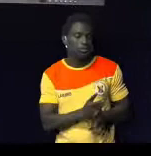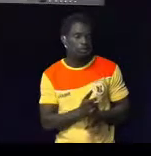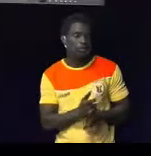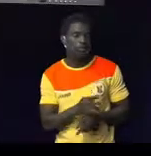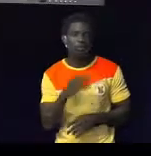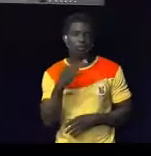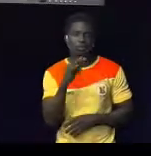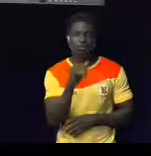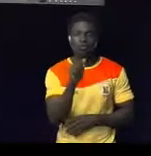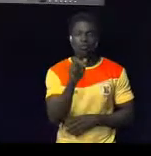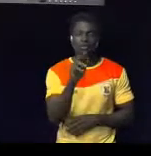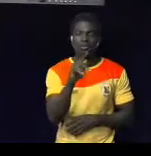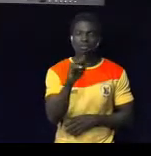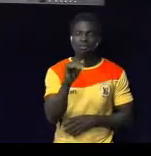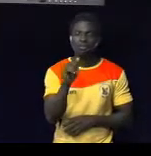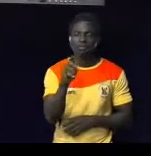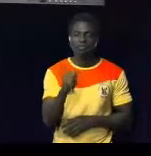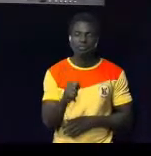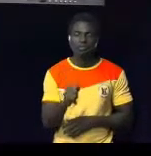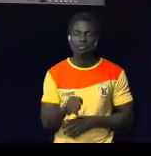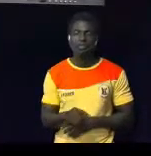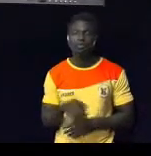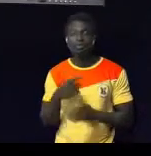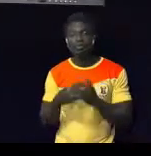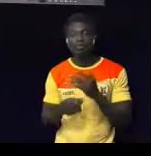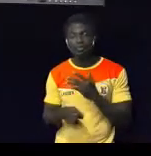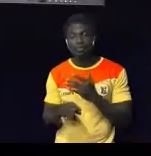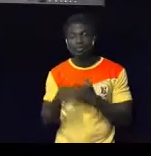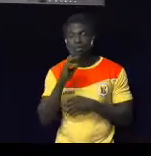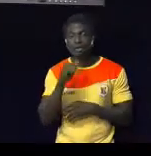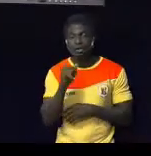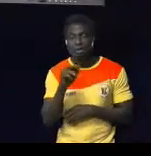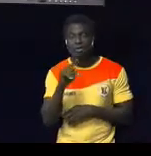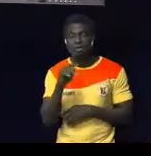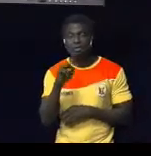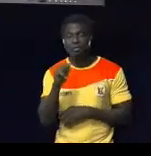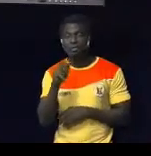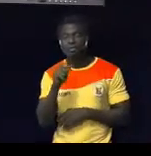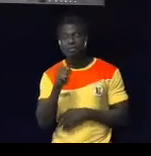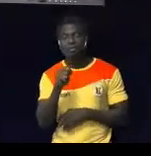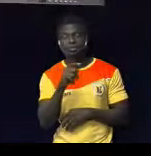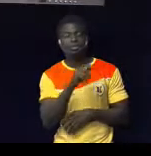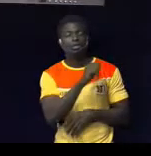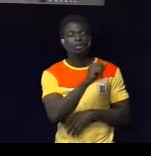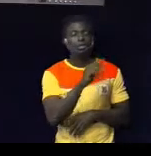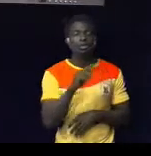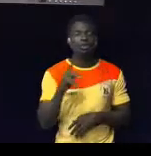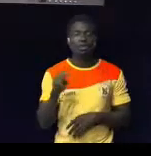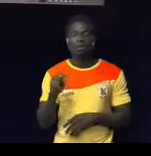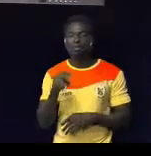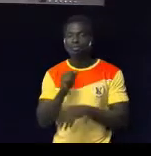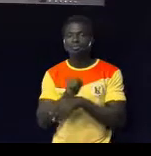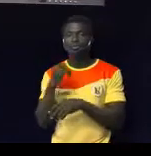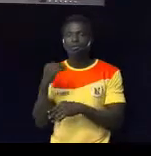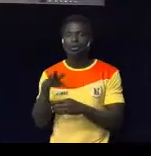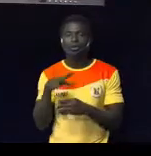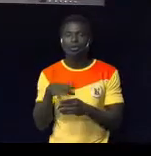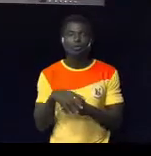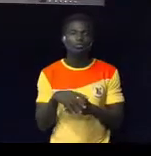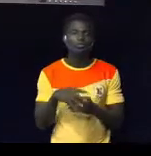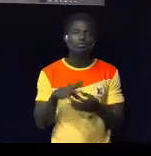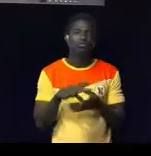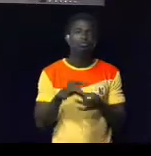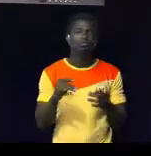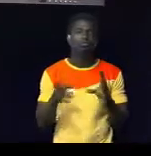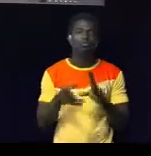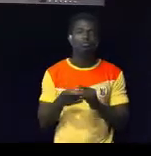preservation of artifacts and monuments. What are artifacts? Artifacts are traditional artworks of historical